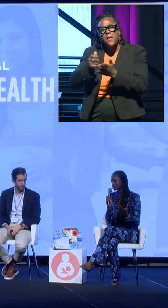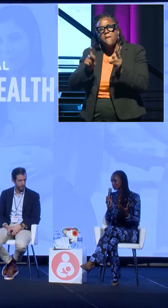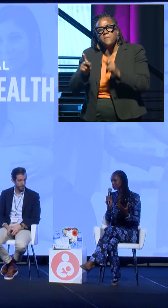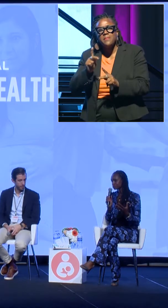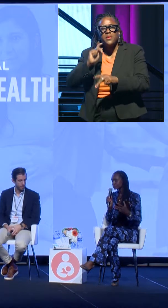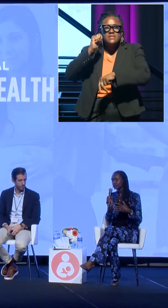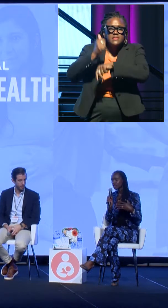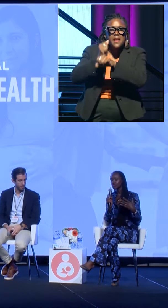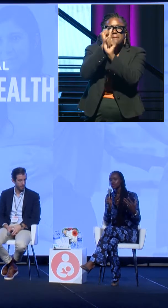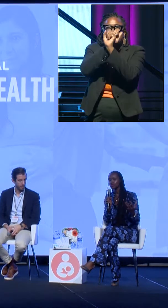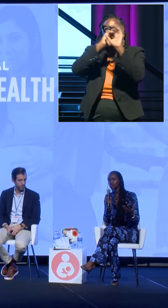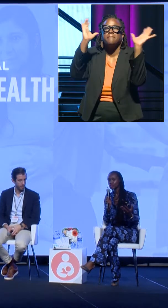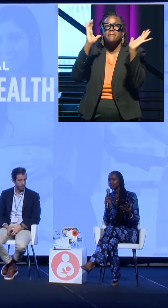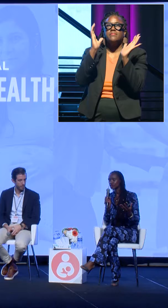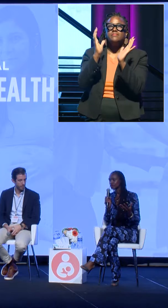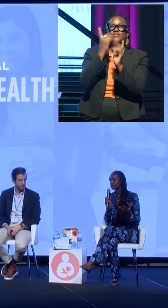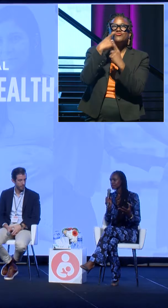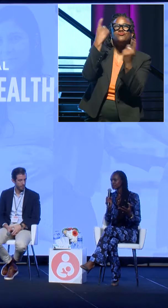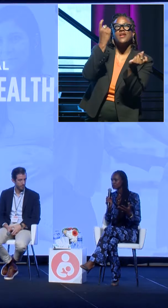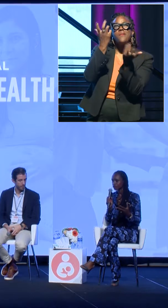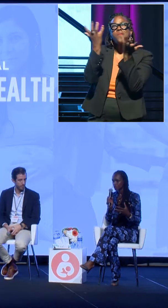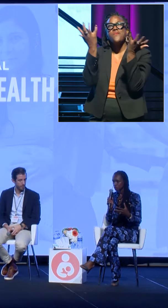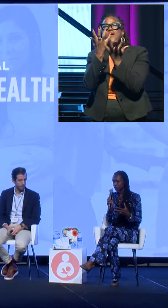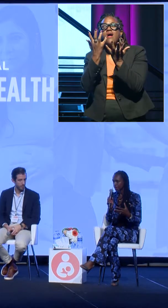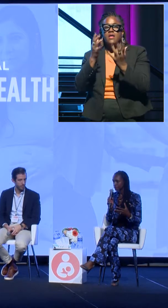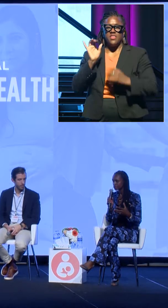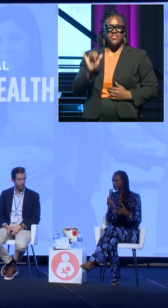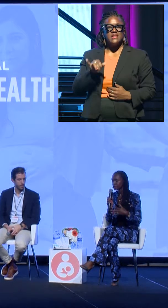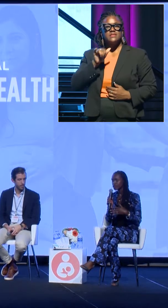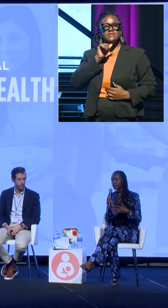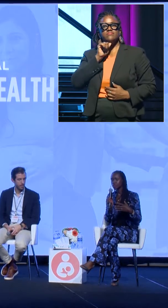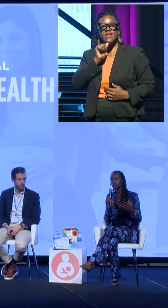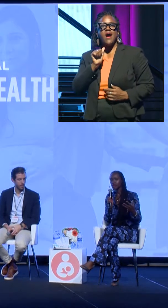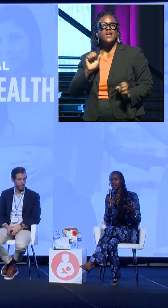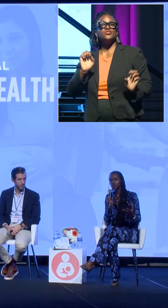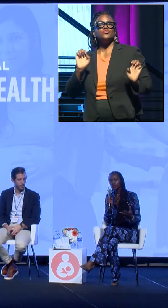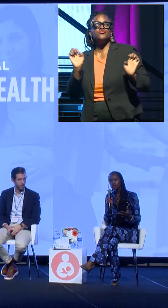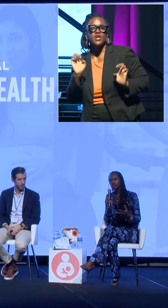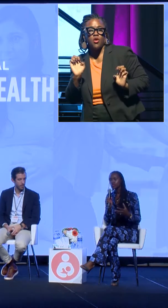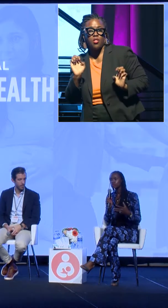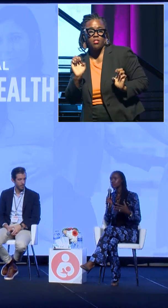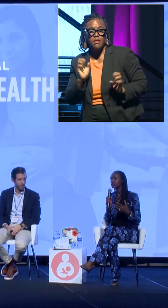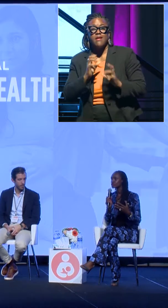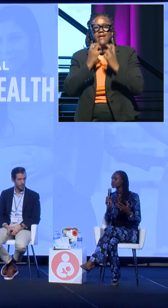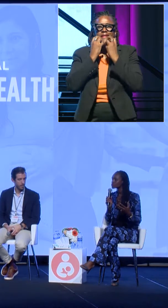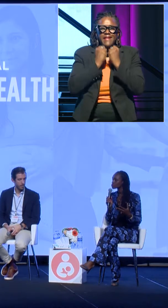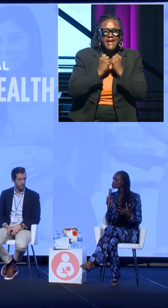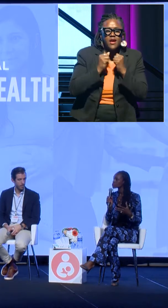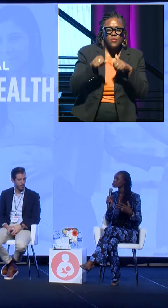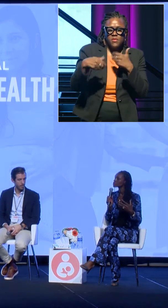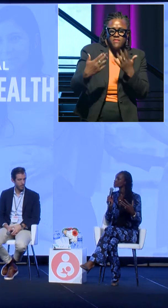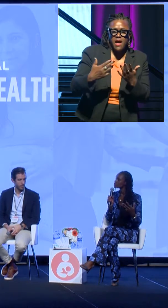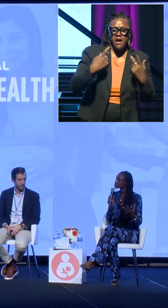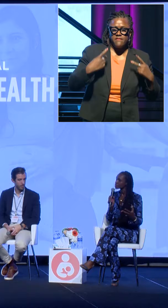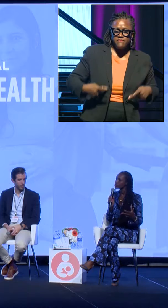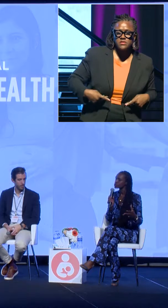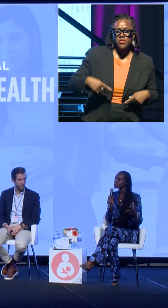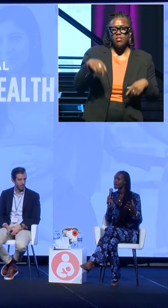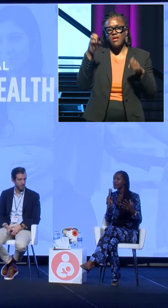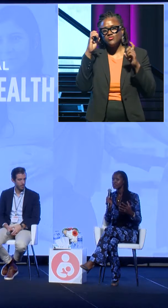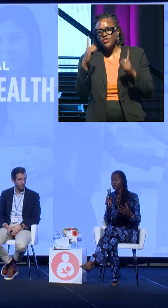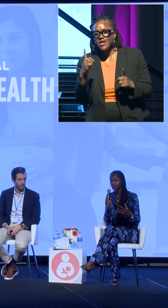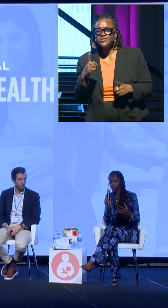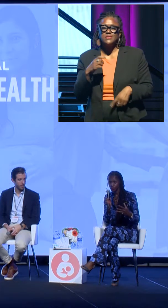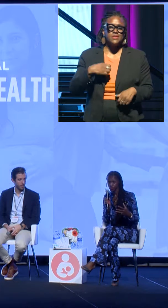that vision. And so doulas are non-clinical care providers that provide emotional support, physical support,